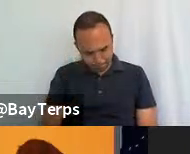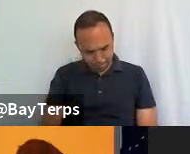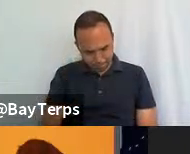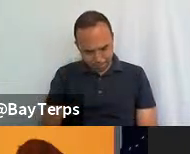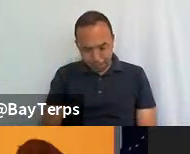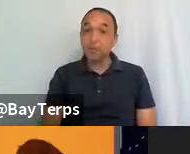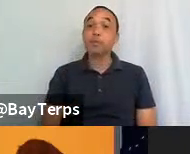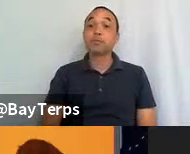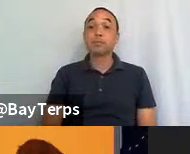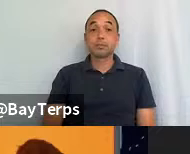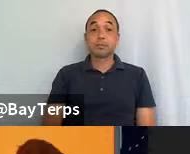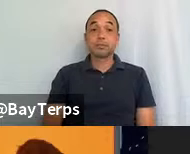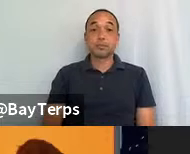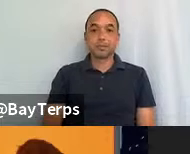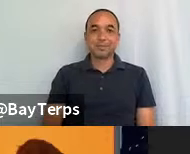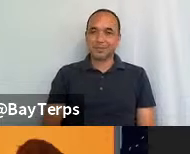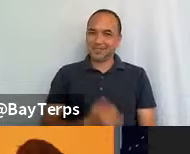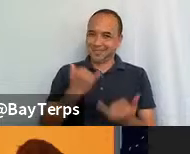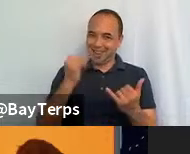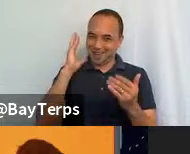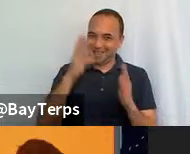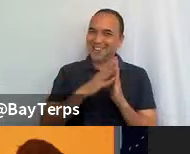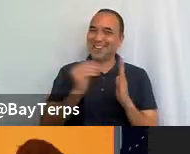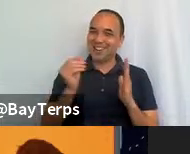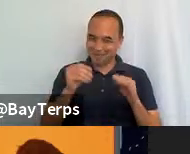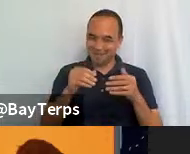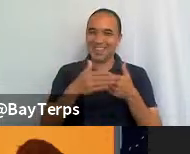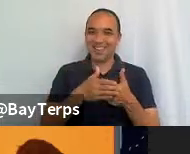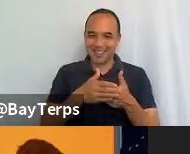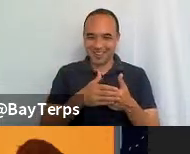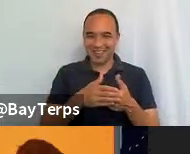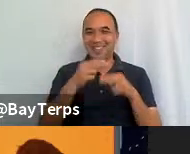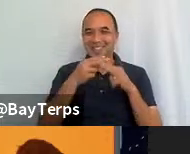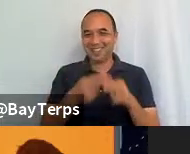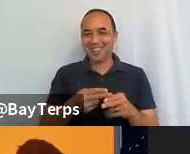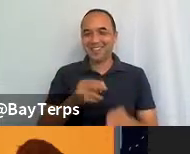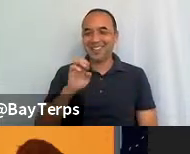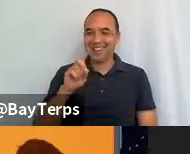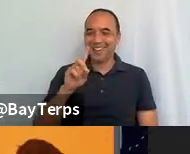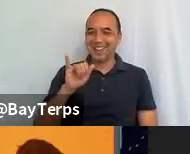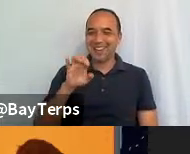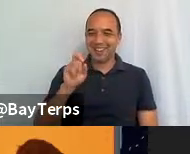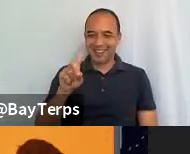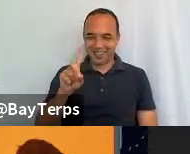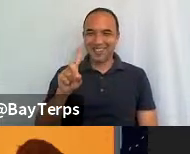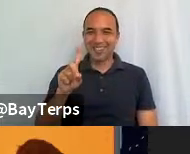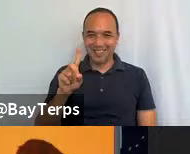I'm going to duplicate this layer and I'm going to name it edited photo.